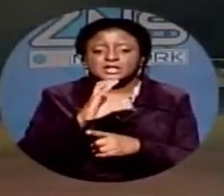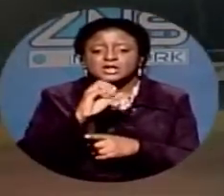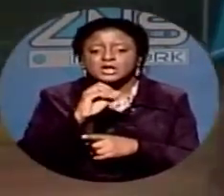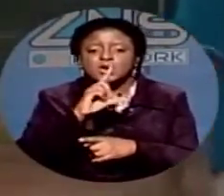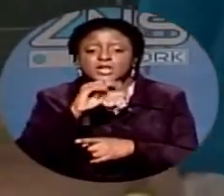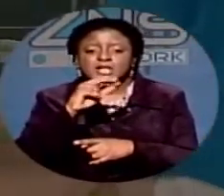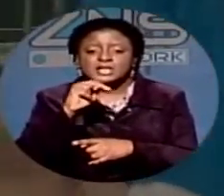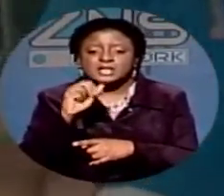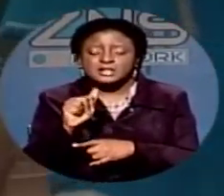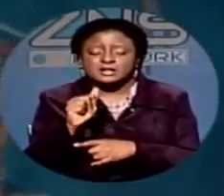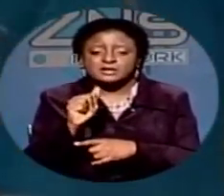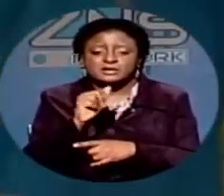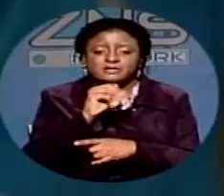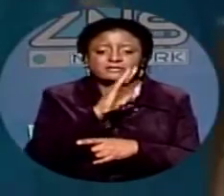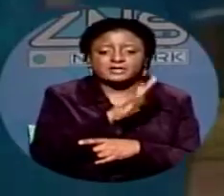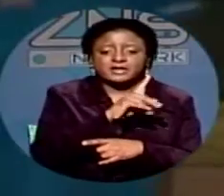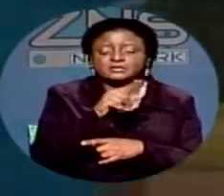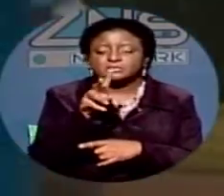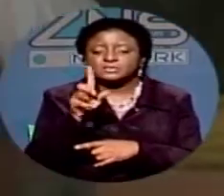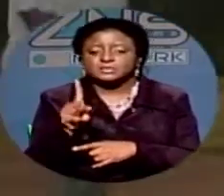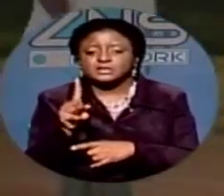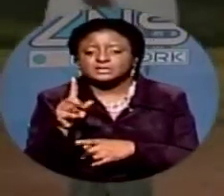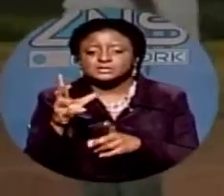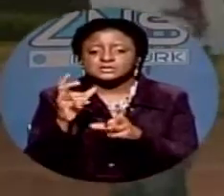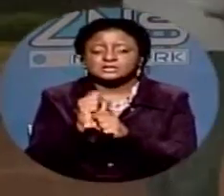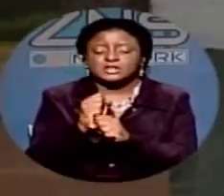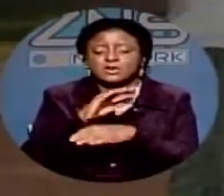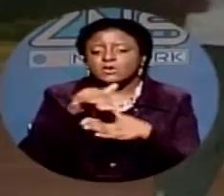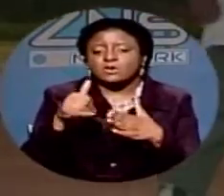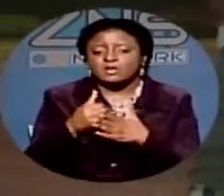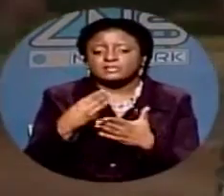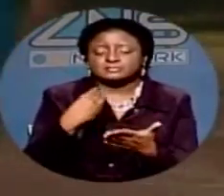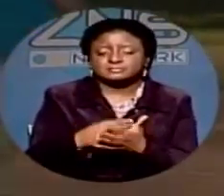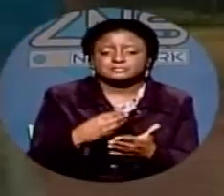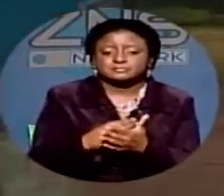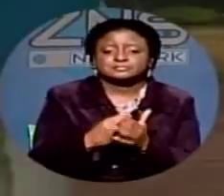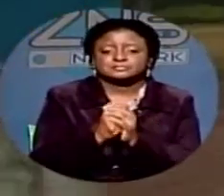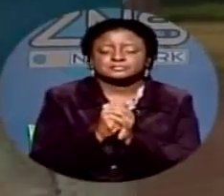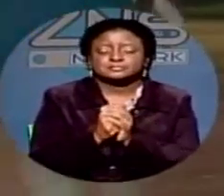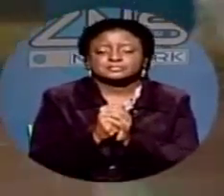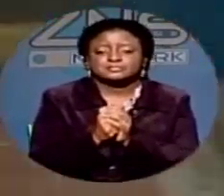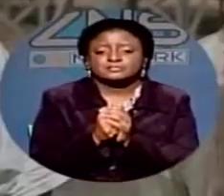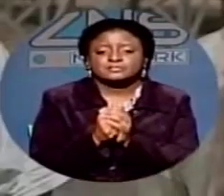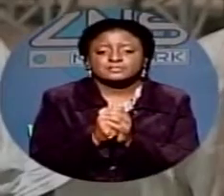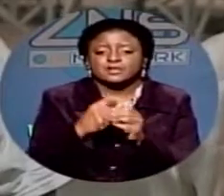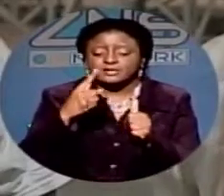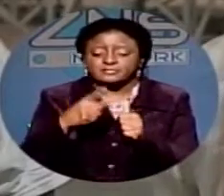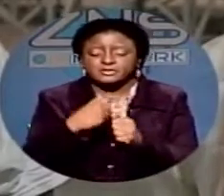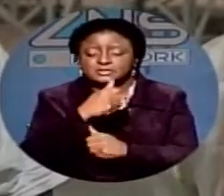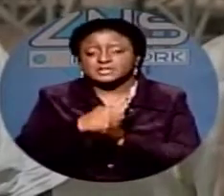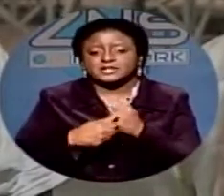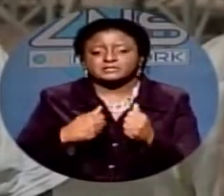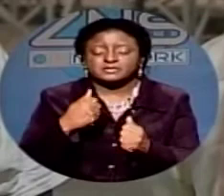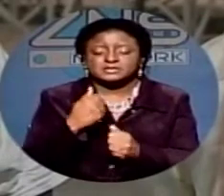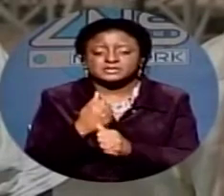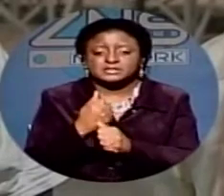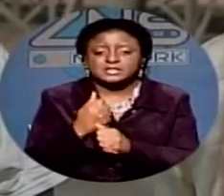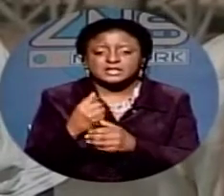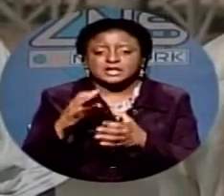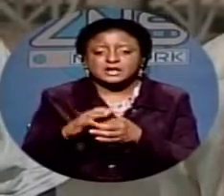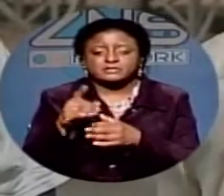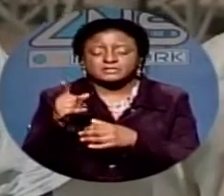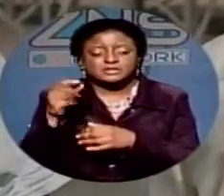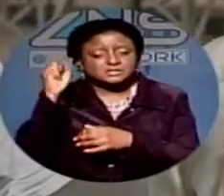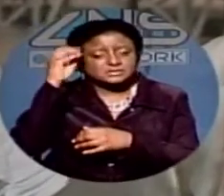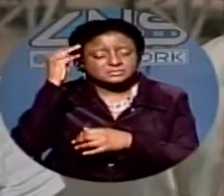with all the cash money. This is the first anniversary of his memorial, and we're hoping to have much more of these